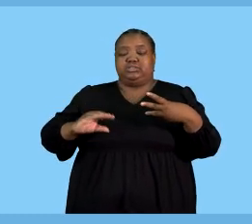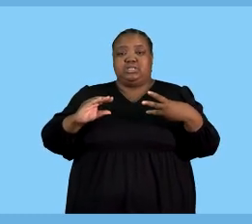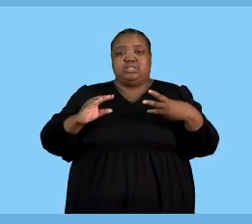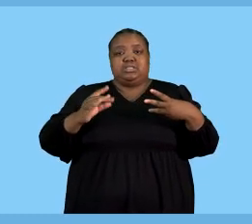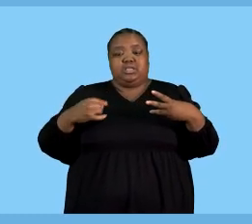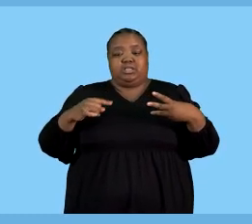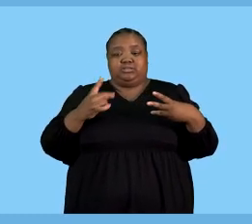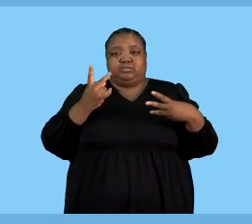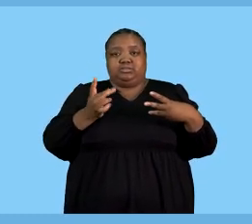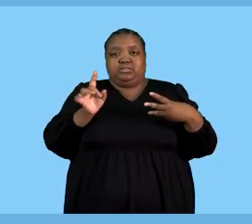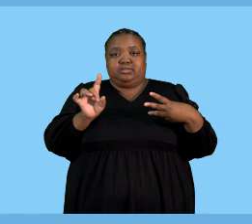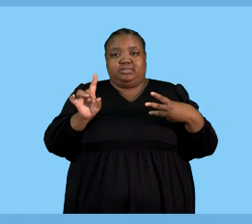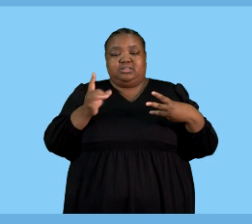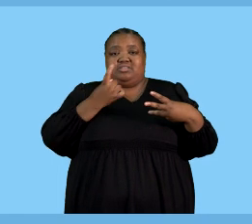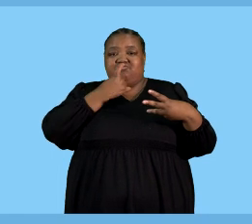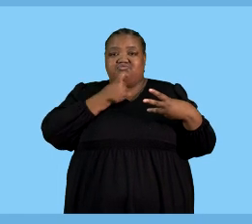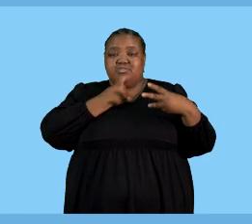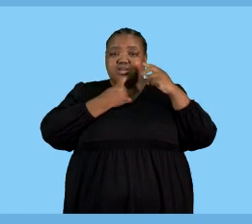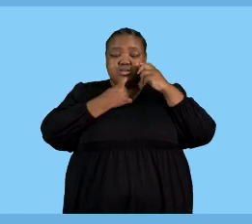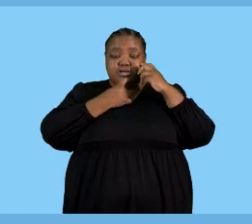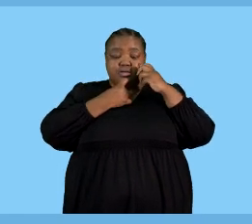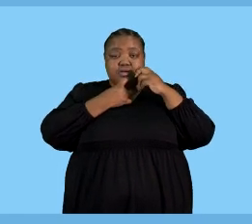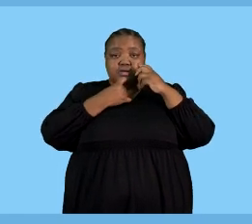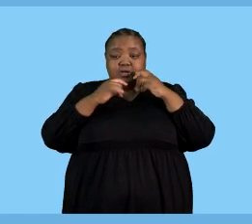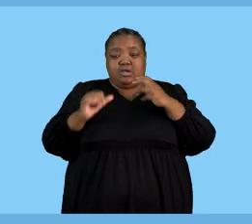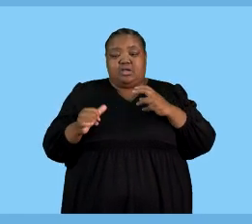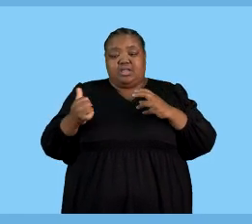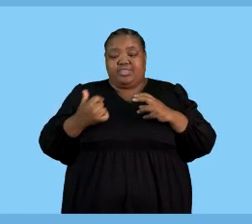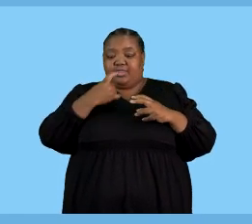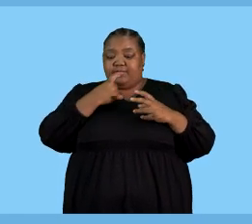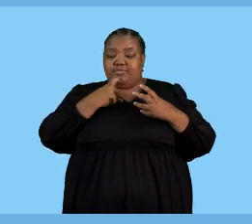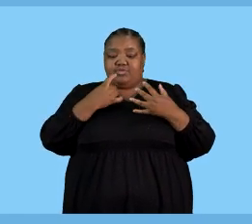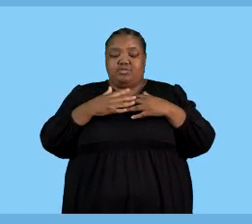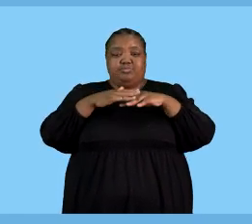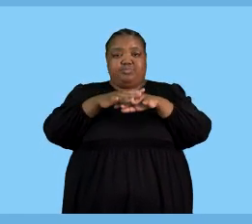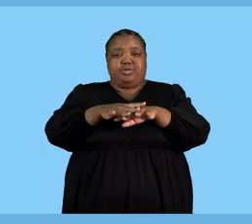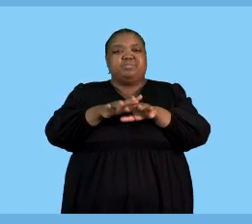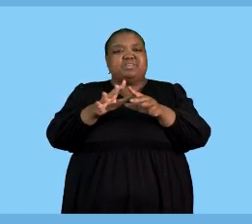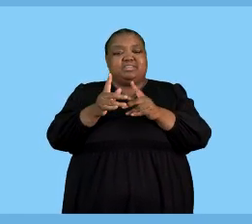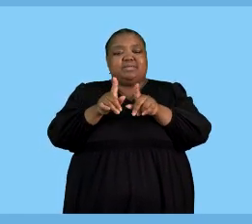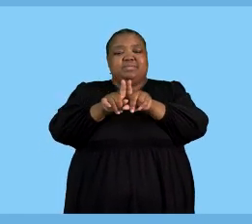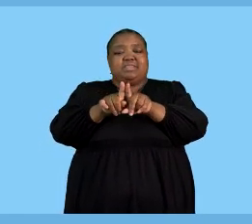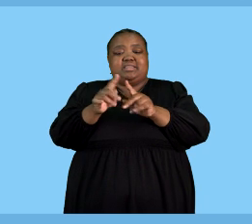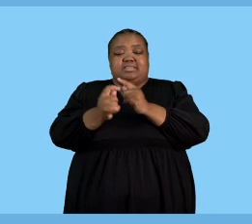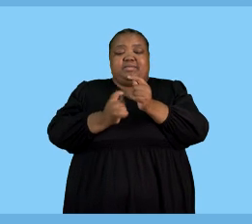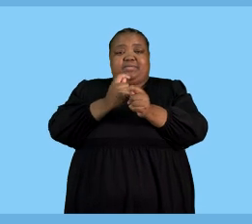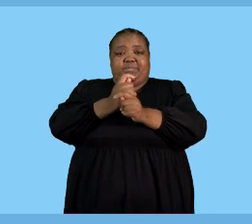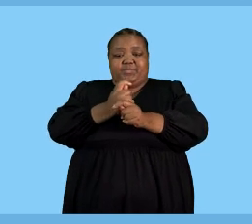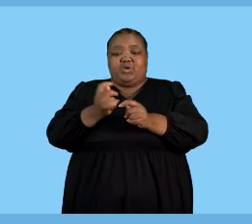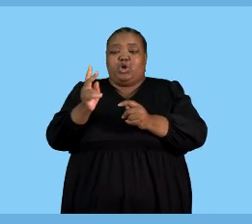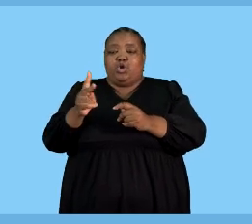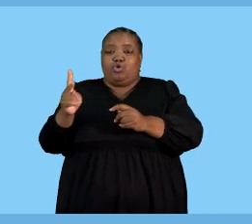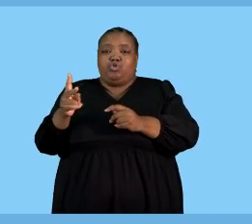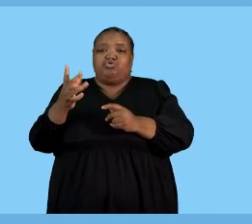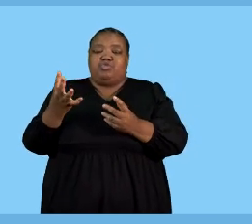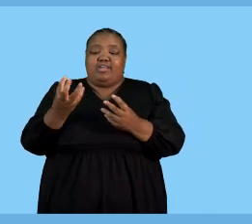C. Then we see that there we have a red that is bonded to another red, so it's of the same type. Then also